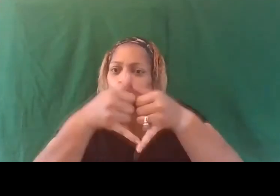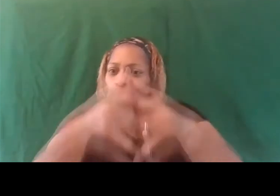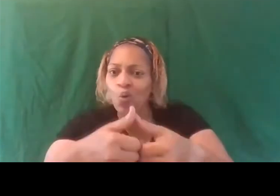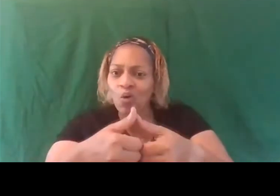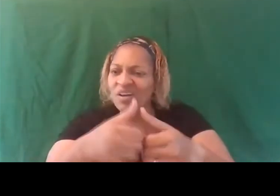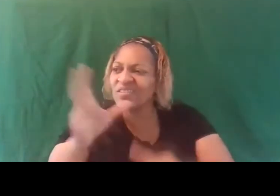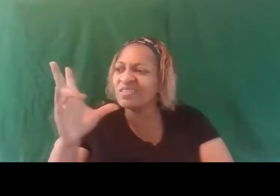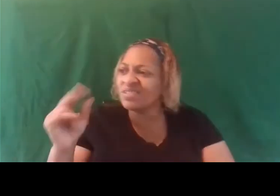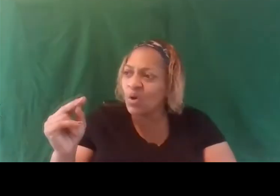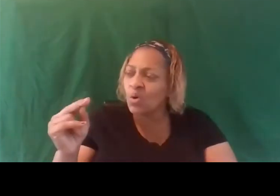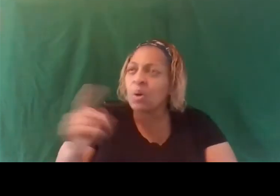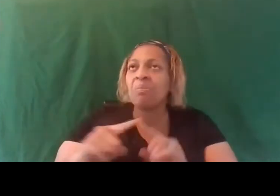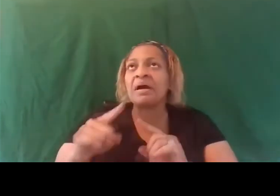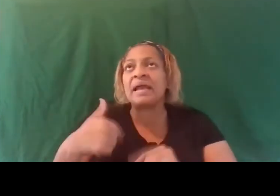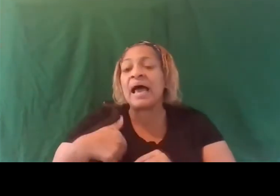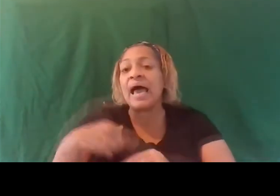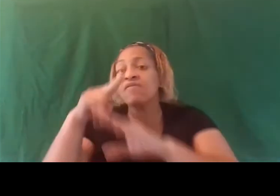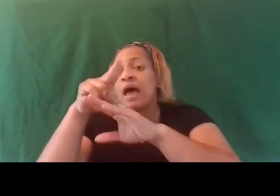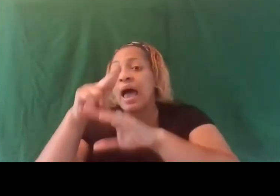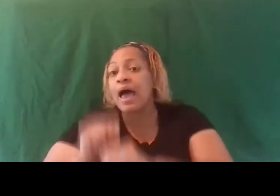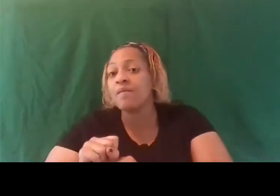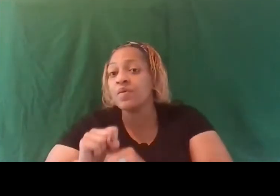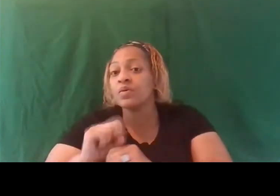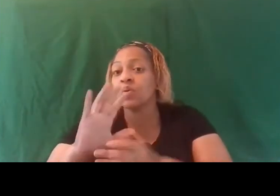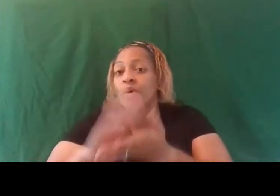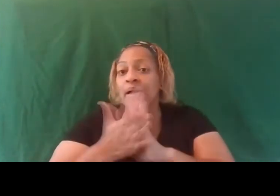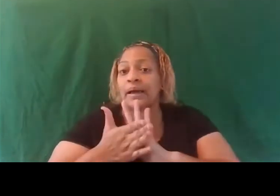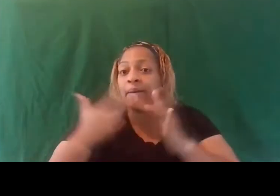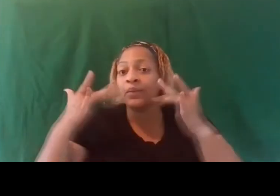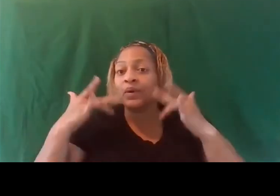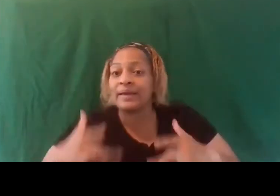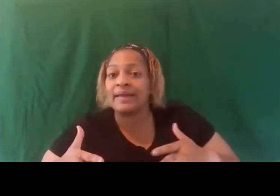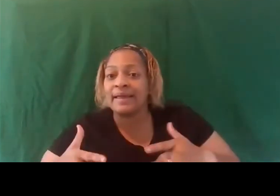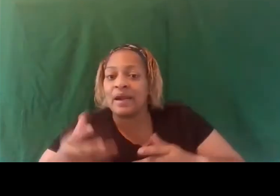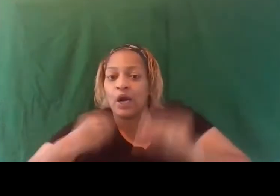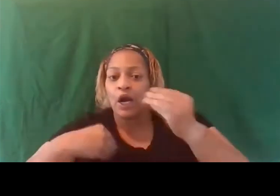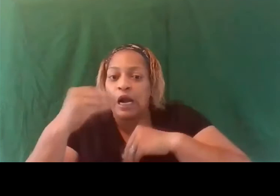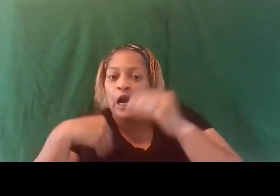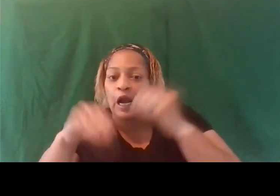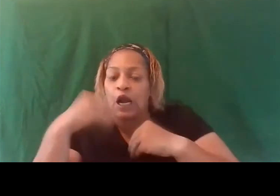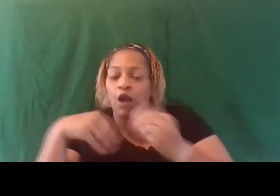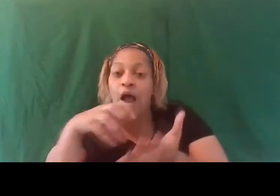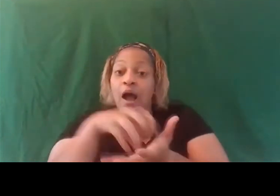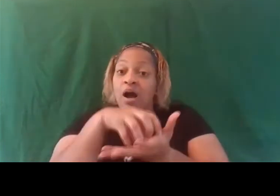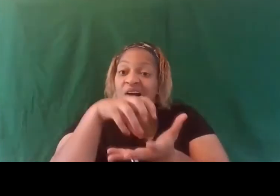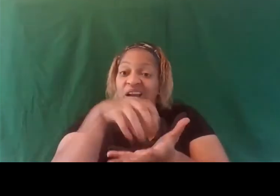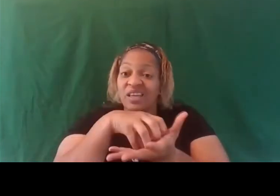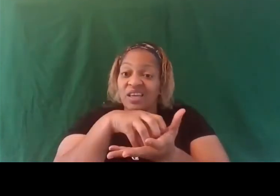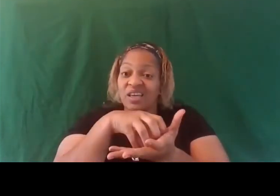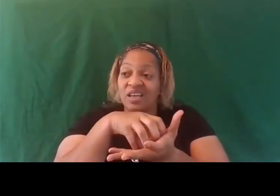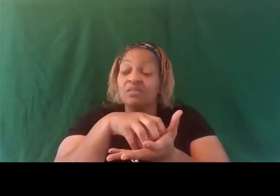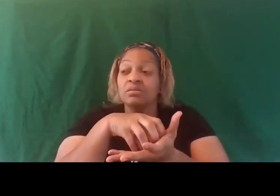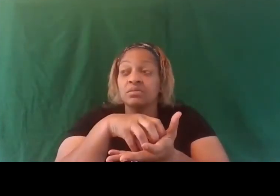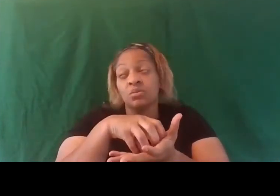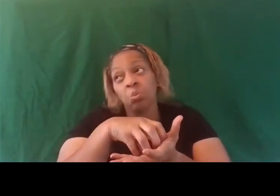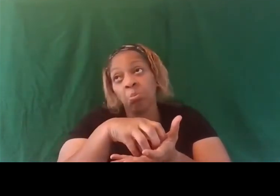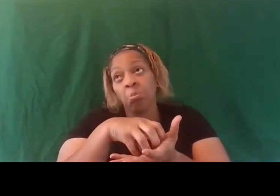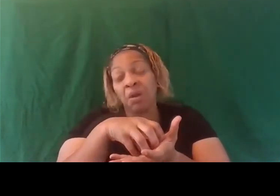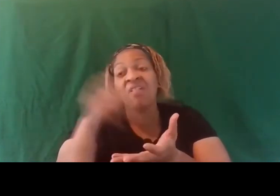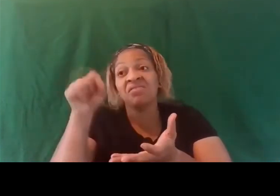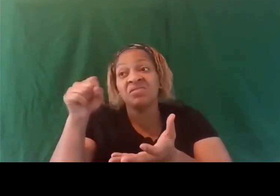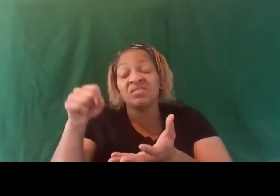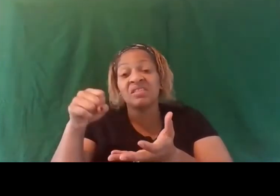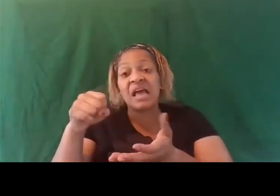habit of when I get depressed, I want to eat cake. Well, that habit very easily will